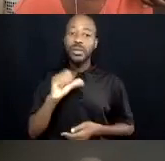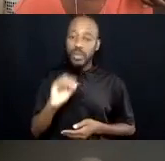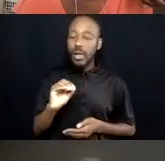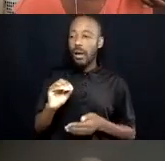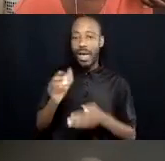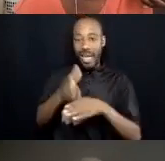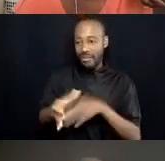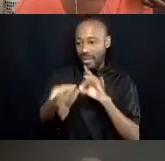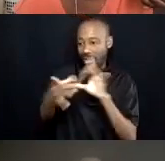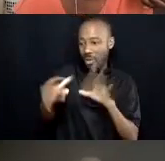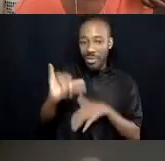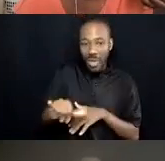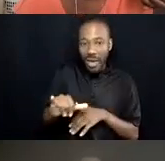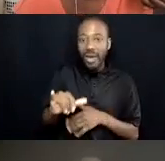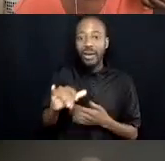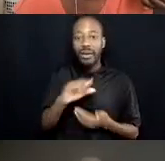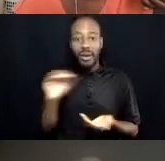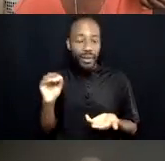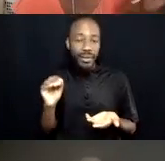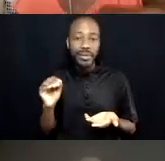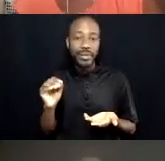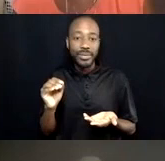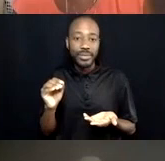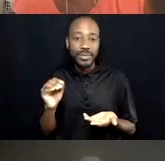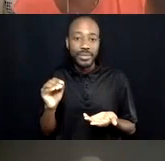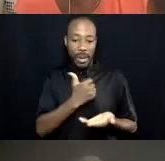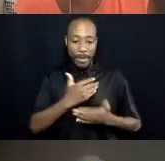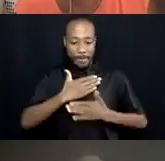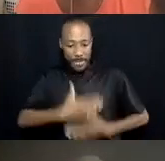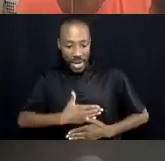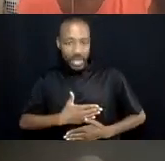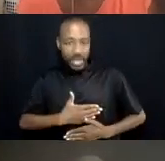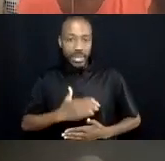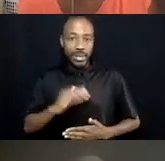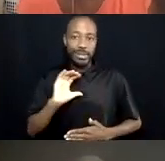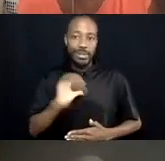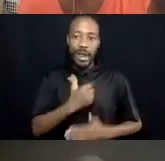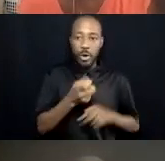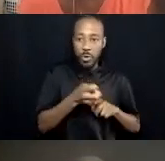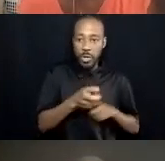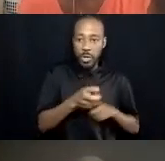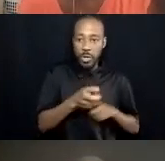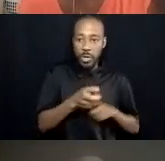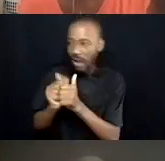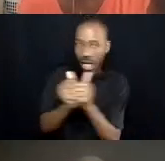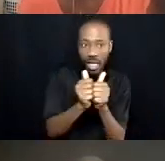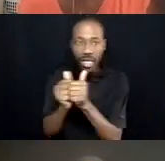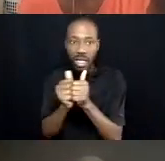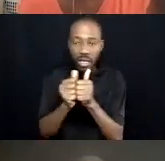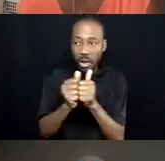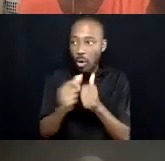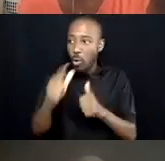that and stop making our bodies and, you know, our transitions competition and like